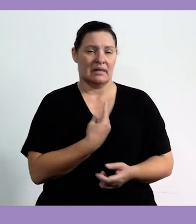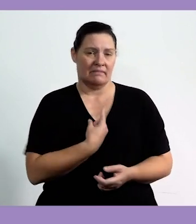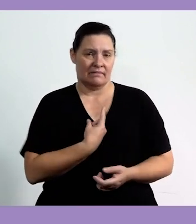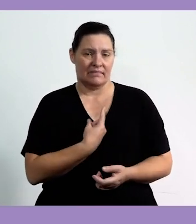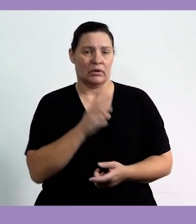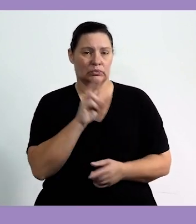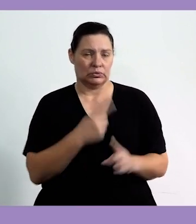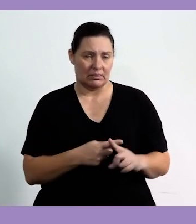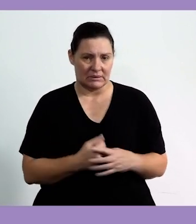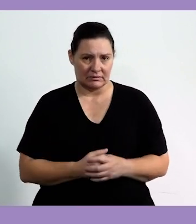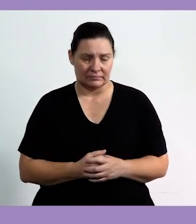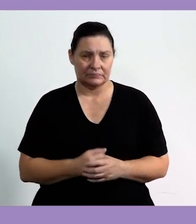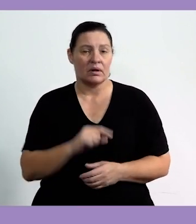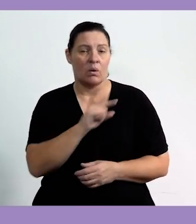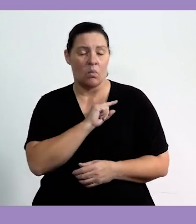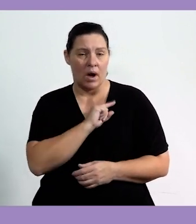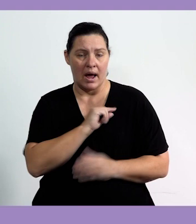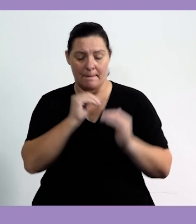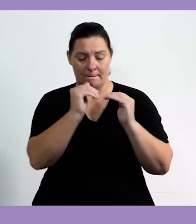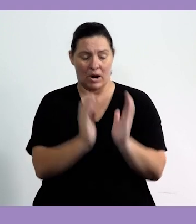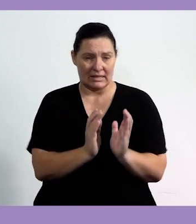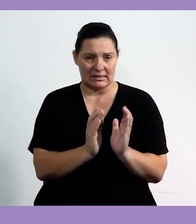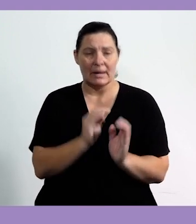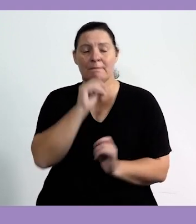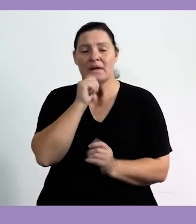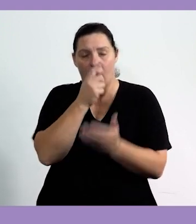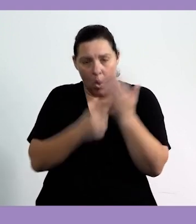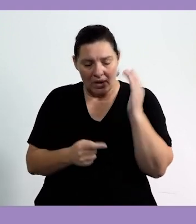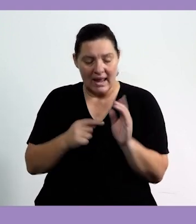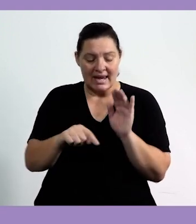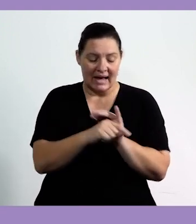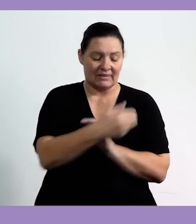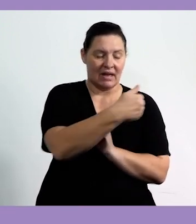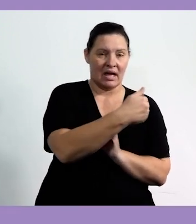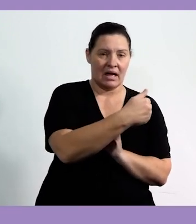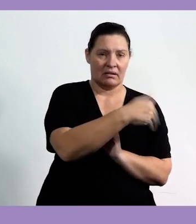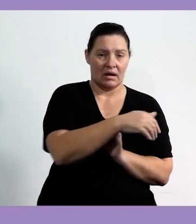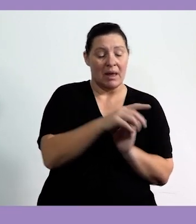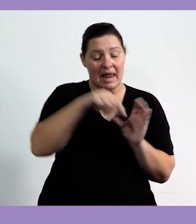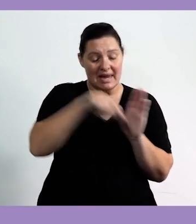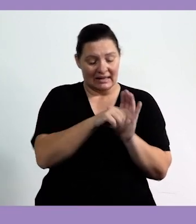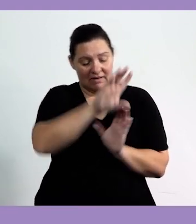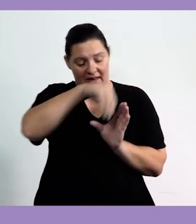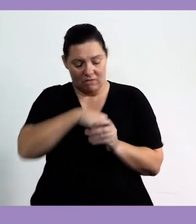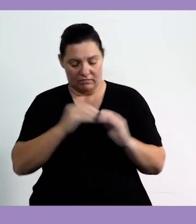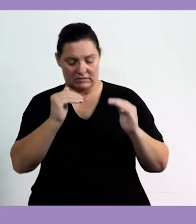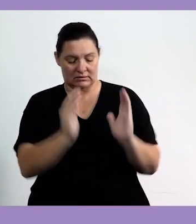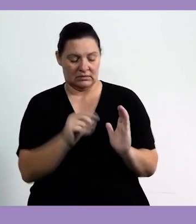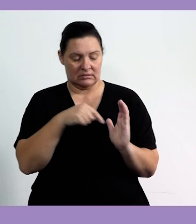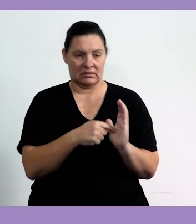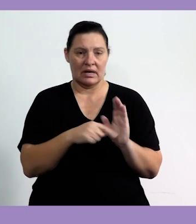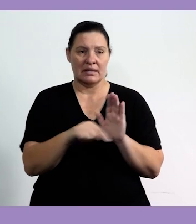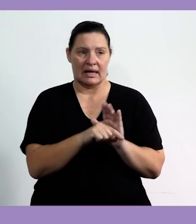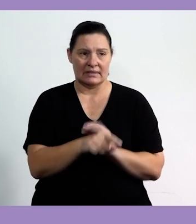by itself 2 times. So because the number is in brackets, it means that the negative is included in the exponent